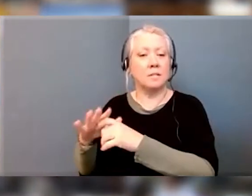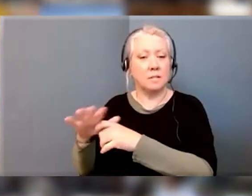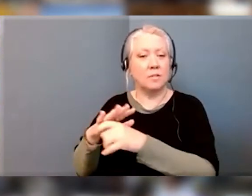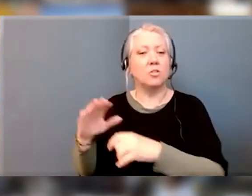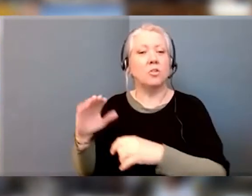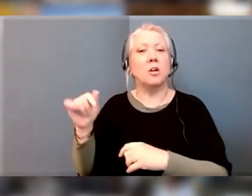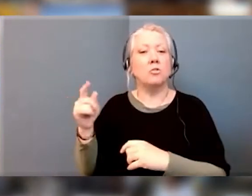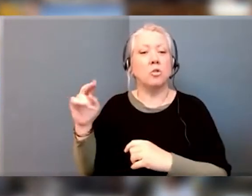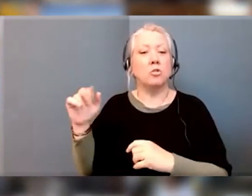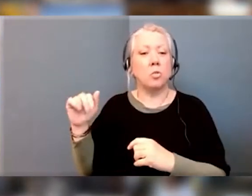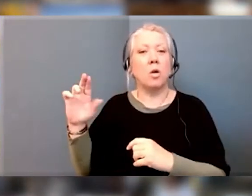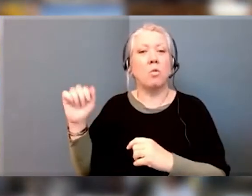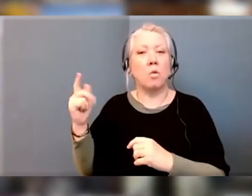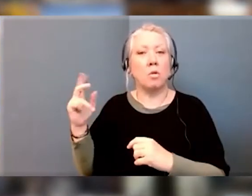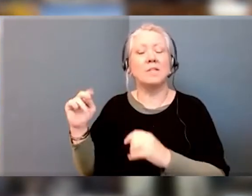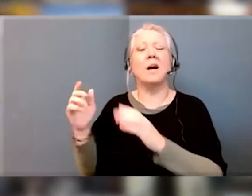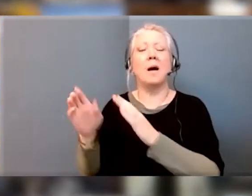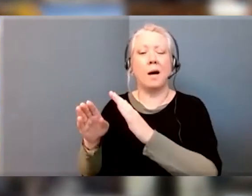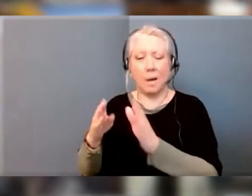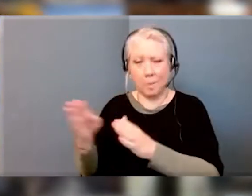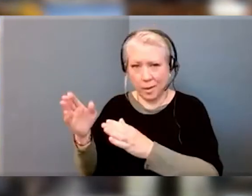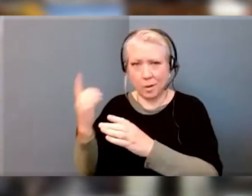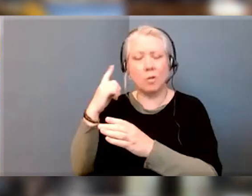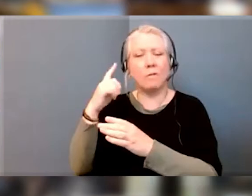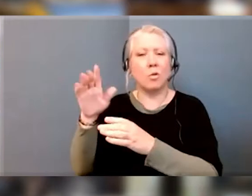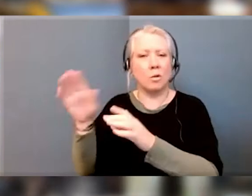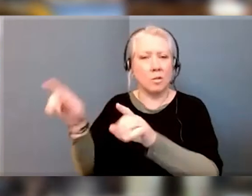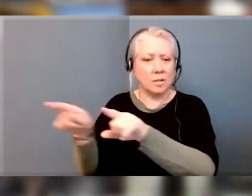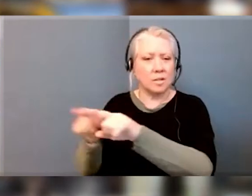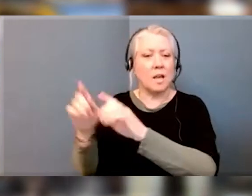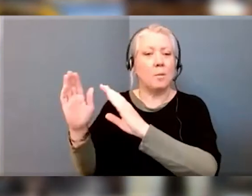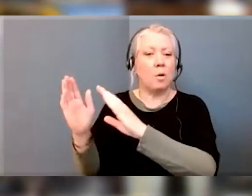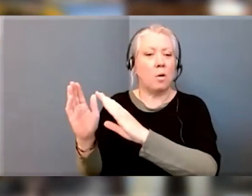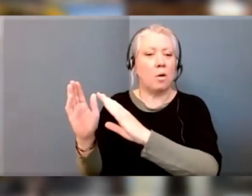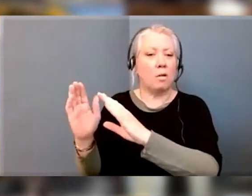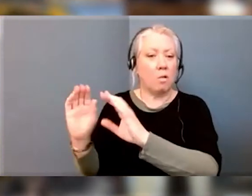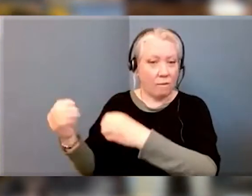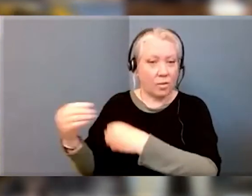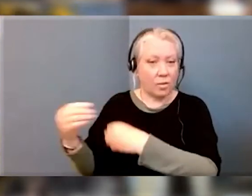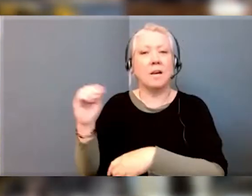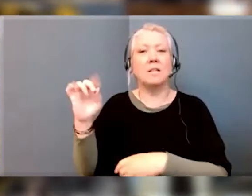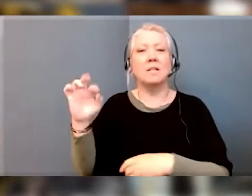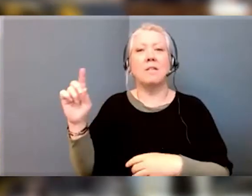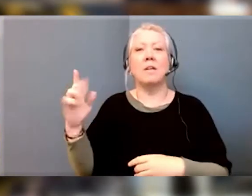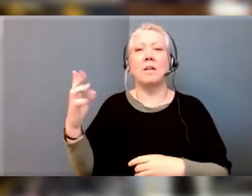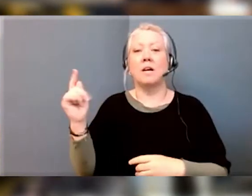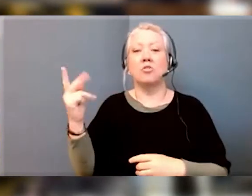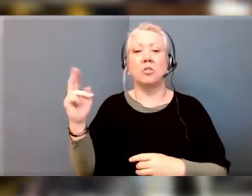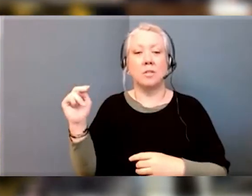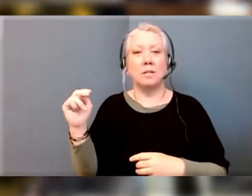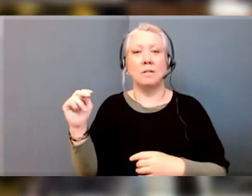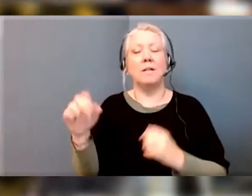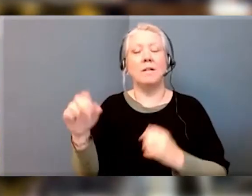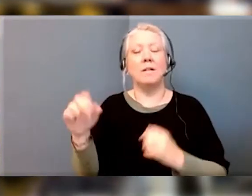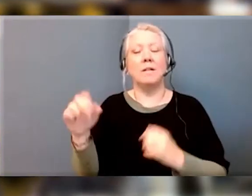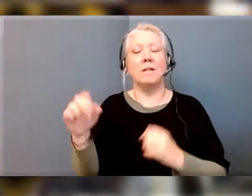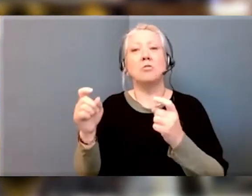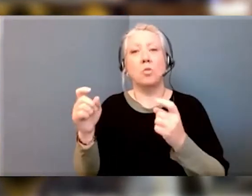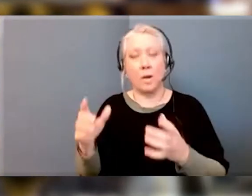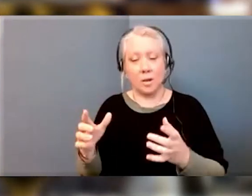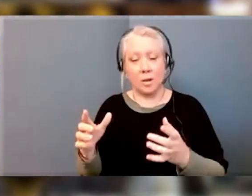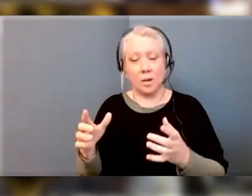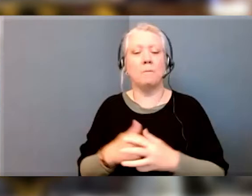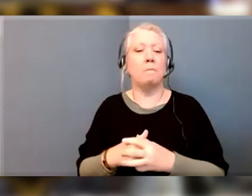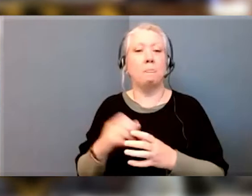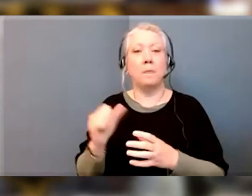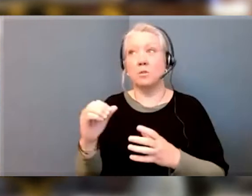planner with the same office, and David Hutchinson, who is Assistant Director of the Office of Management and Budget. So we'd all like to welcome you.